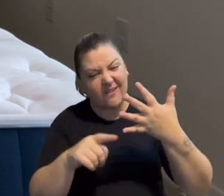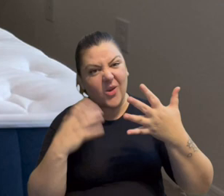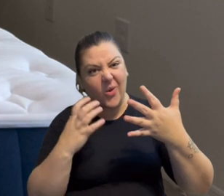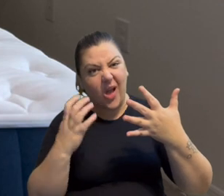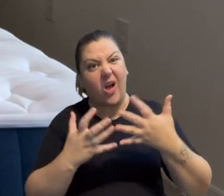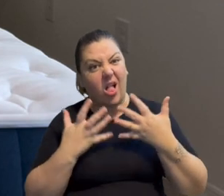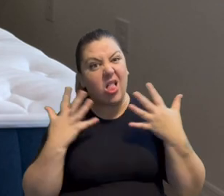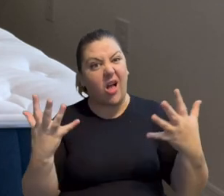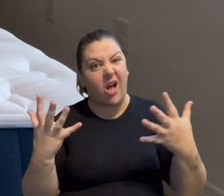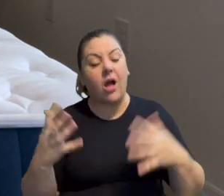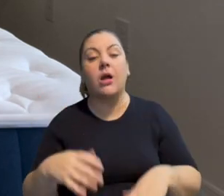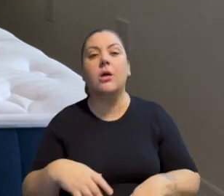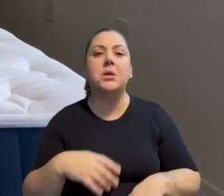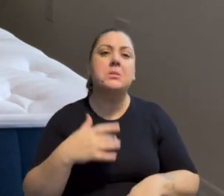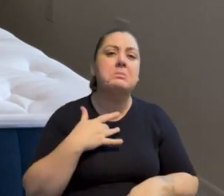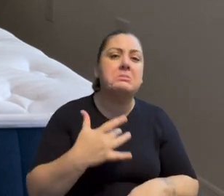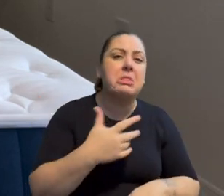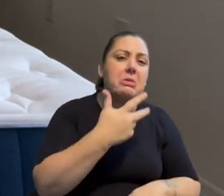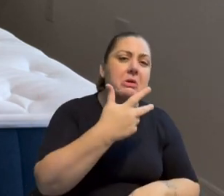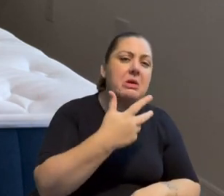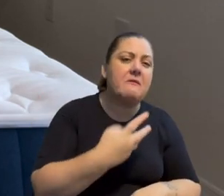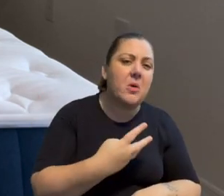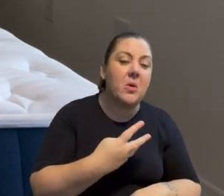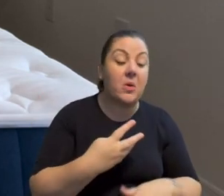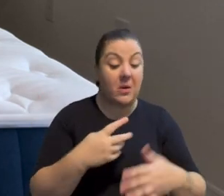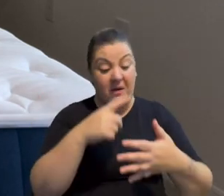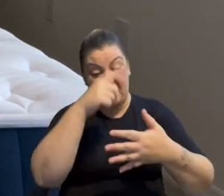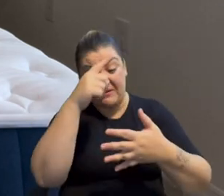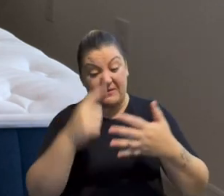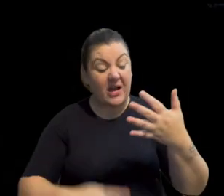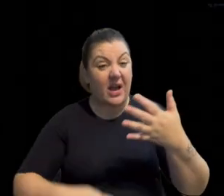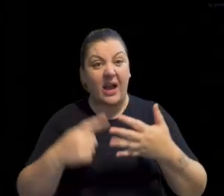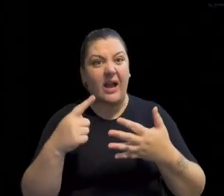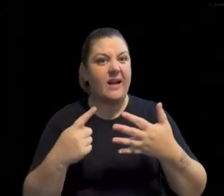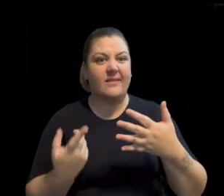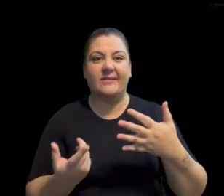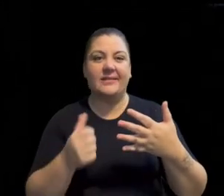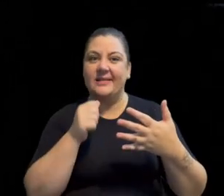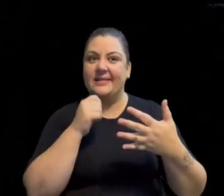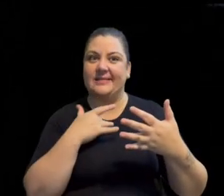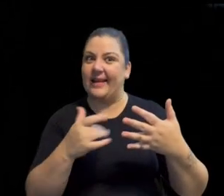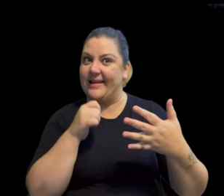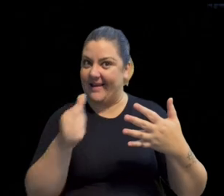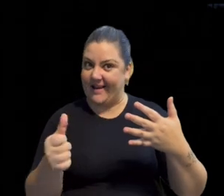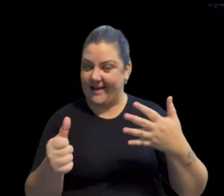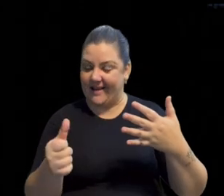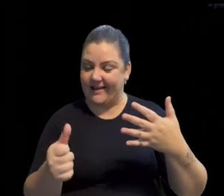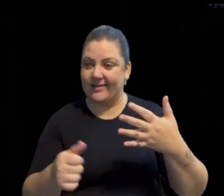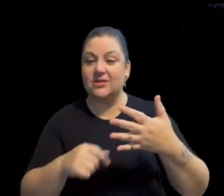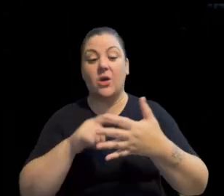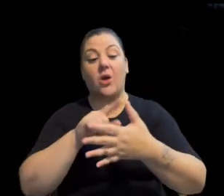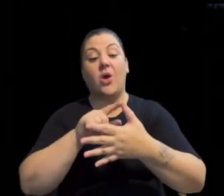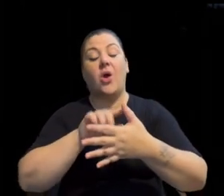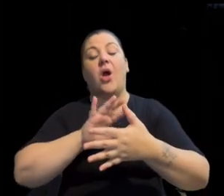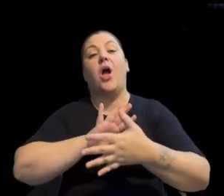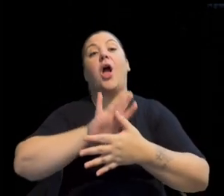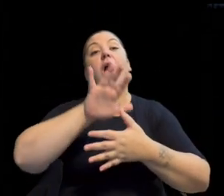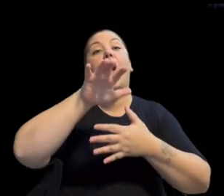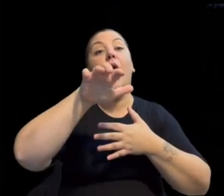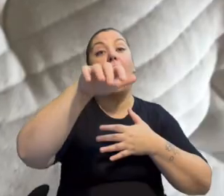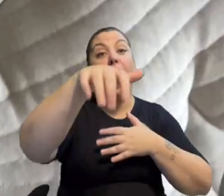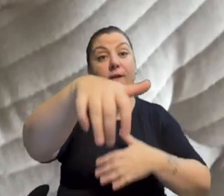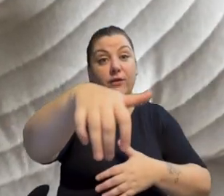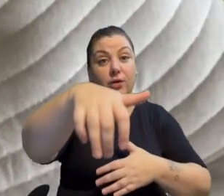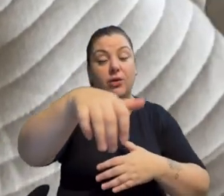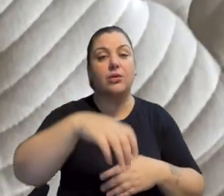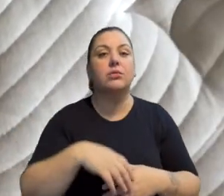the industry. Typically you'll see three or four, but five is not that usual. And so let's talk about the cover itself. So the